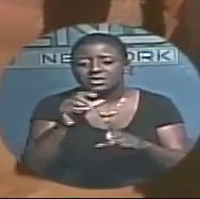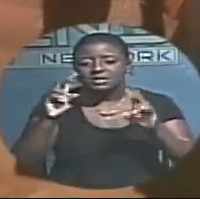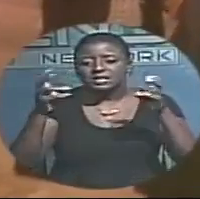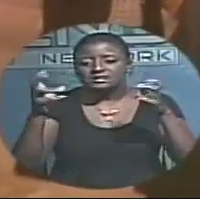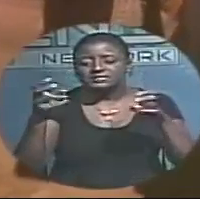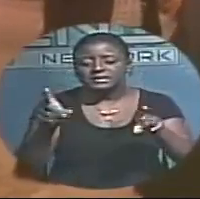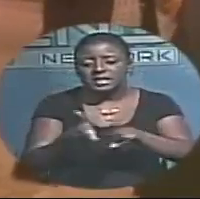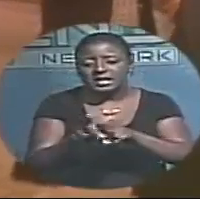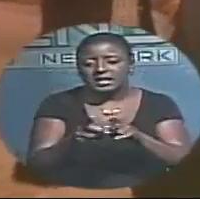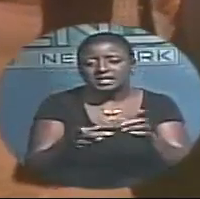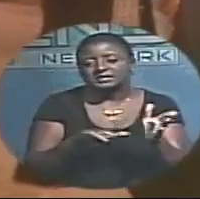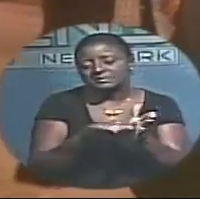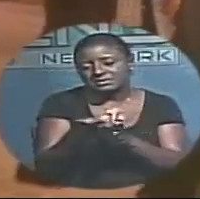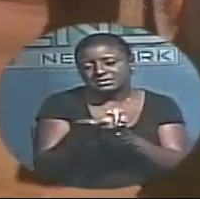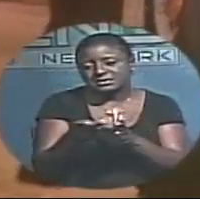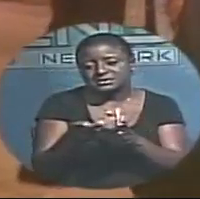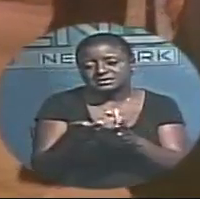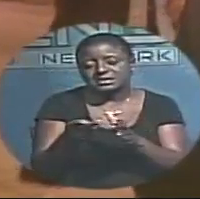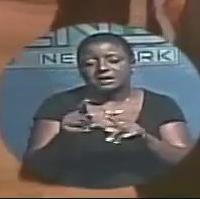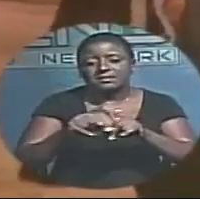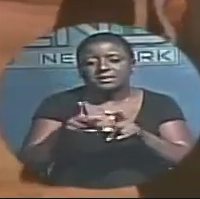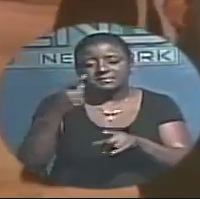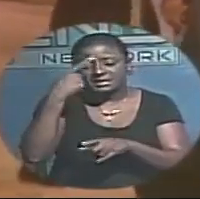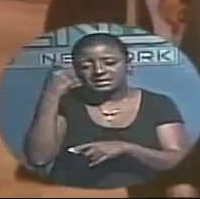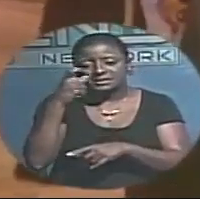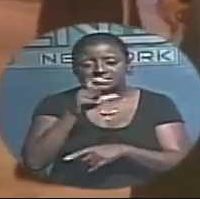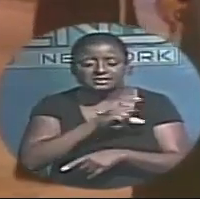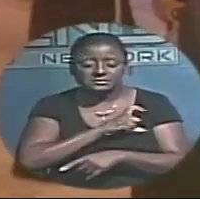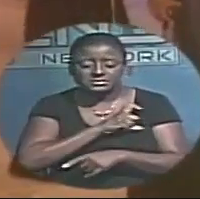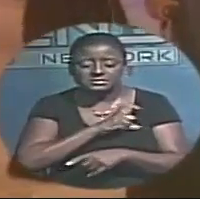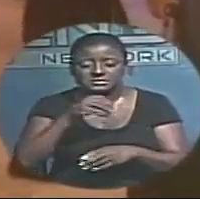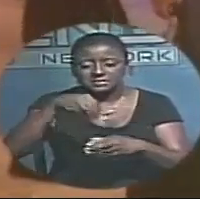are homicides, but because they are police-involved shootings,